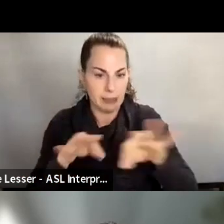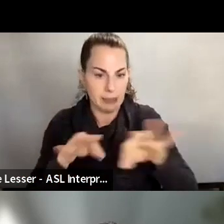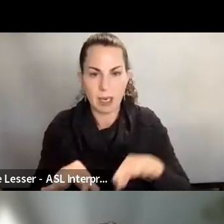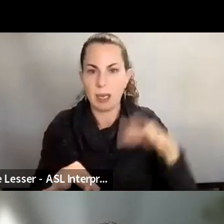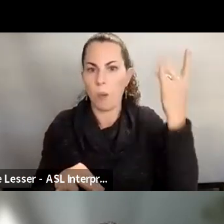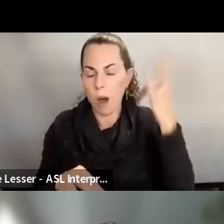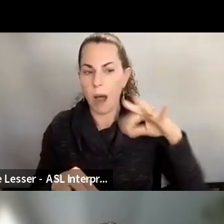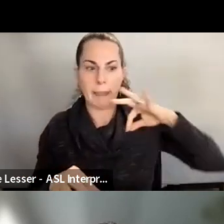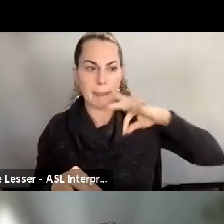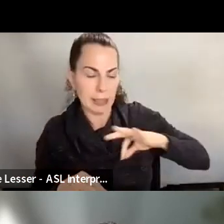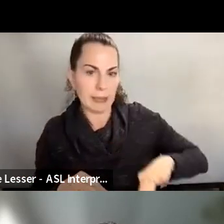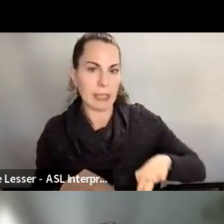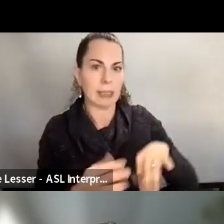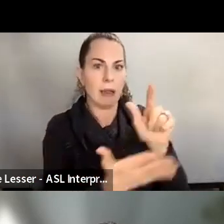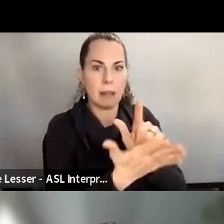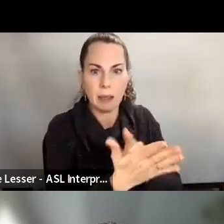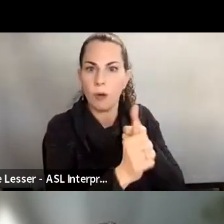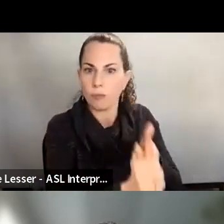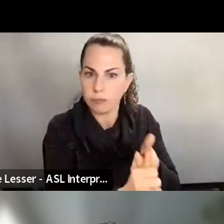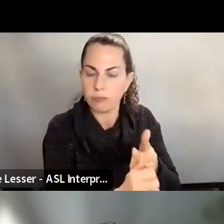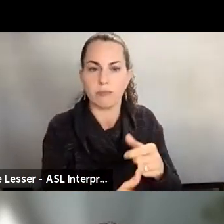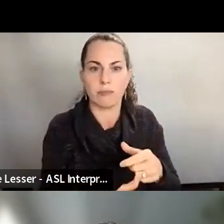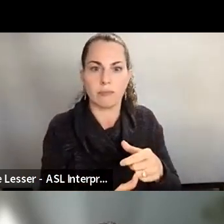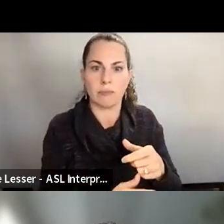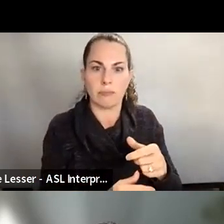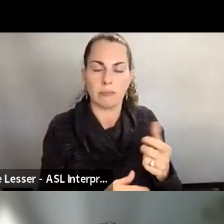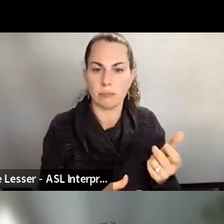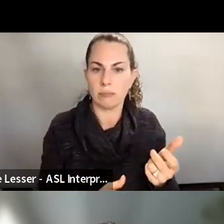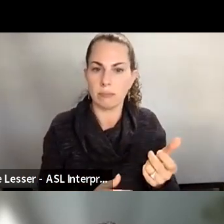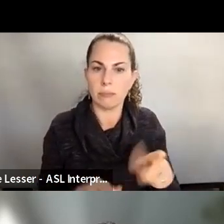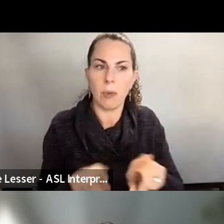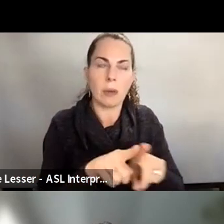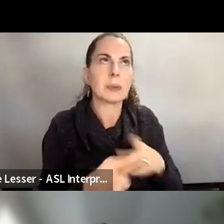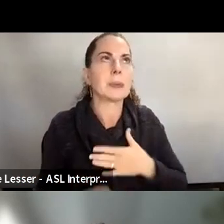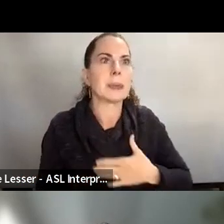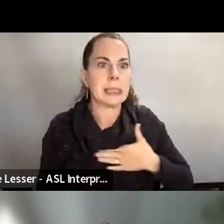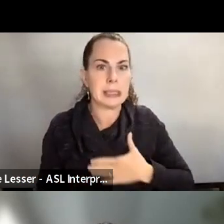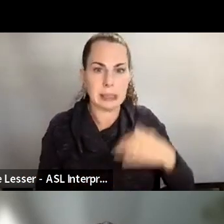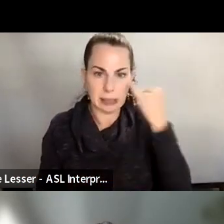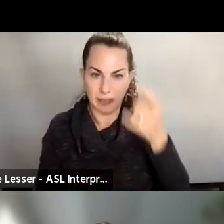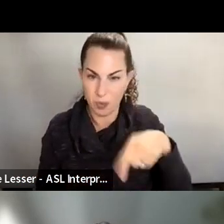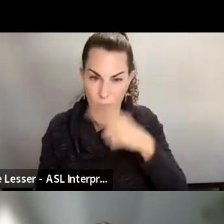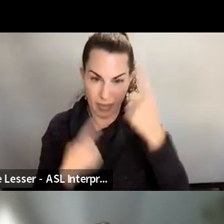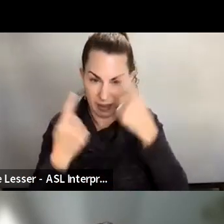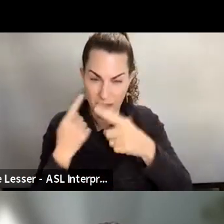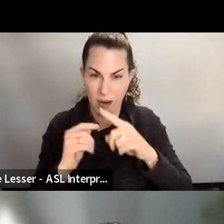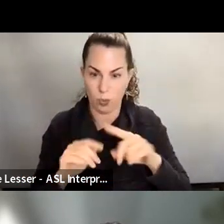the legalities, right? And also, please, whoever's thinking of doing this, don't do it